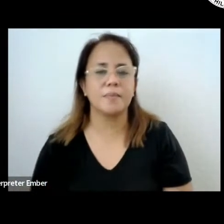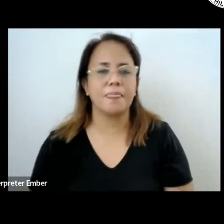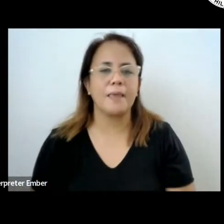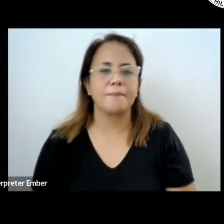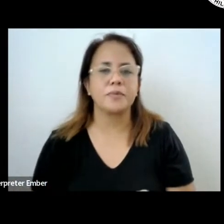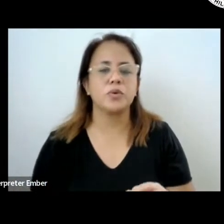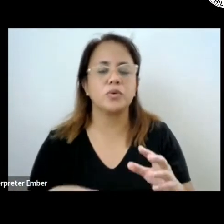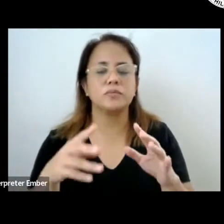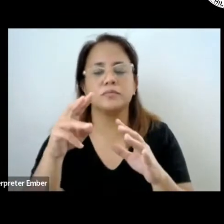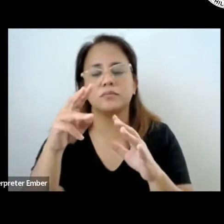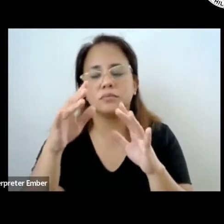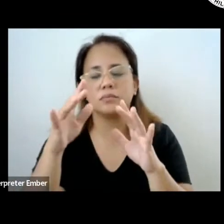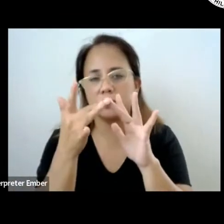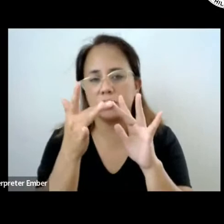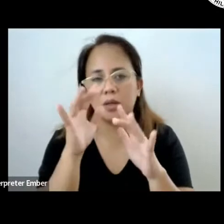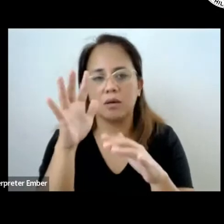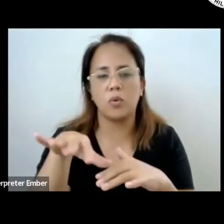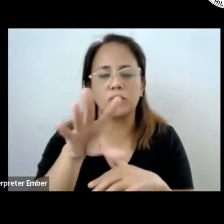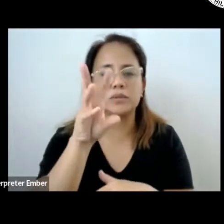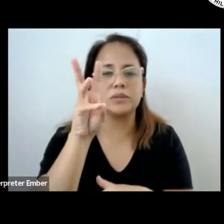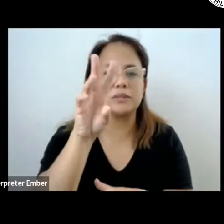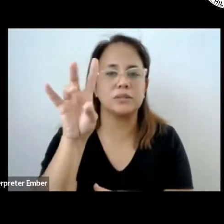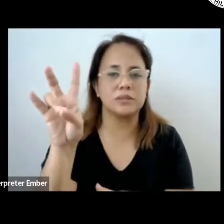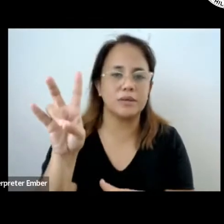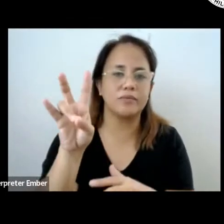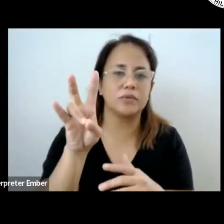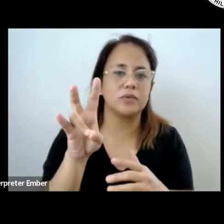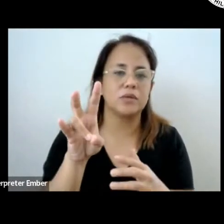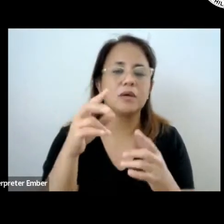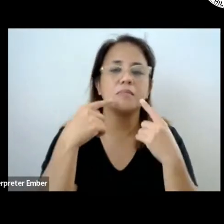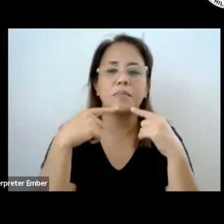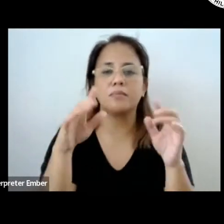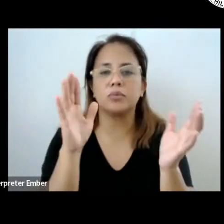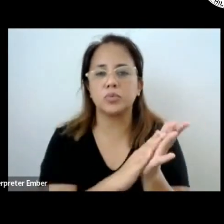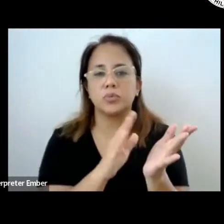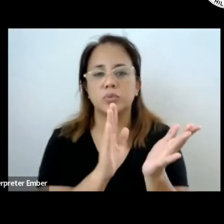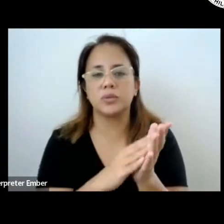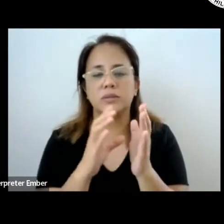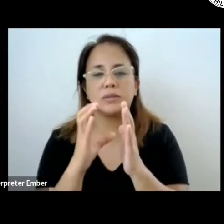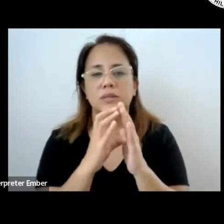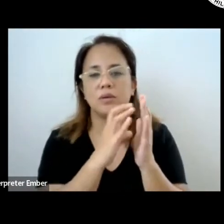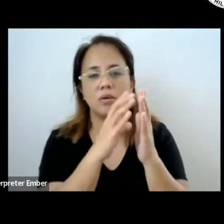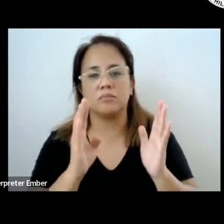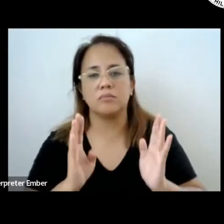connectivity among all the 67 public schools in the city of Baguio.